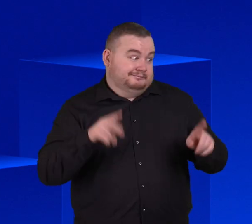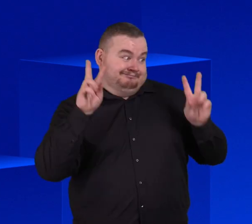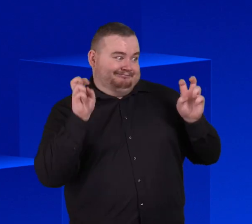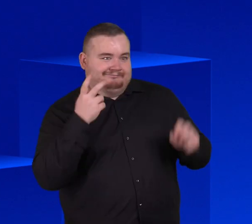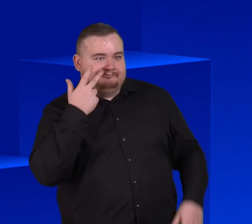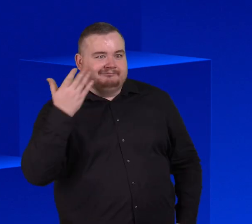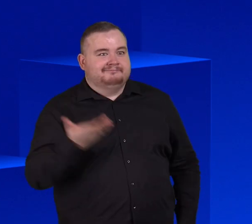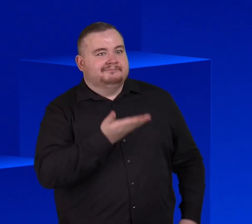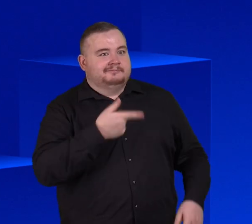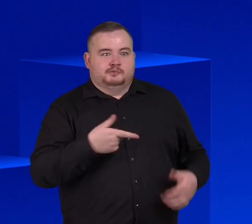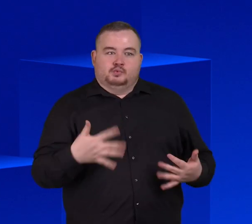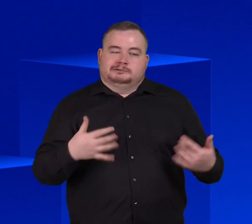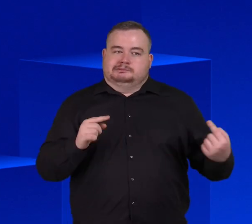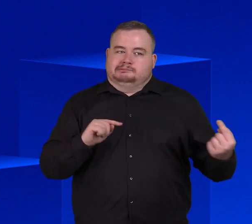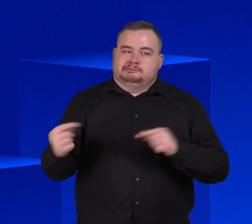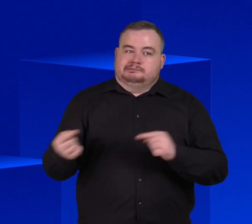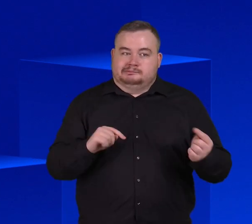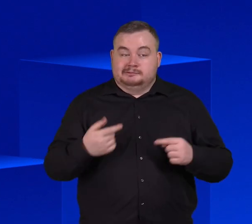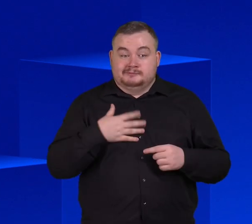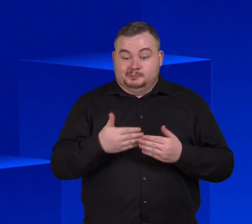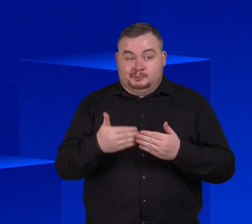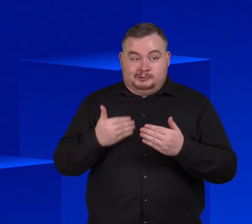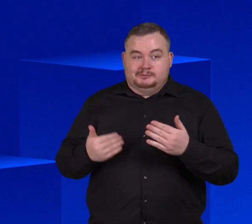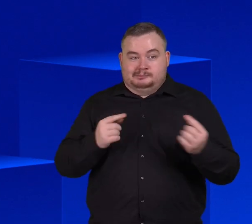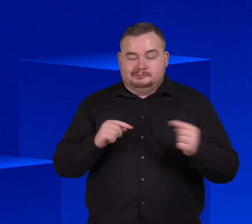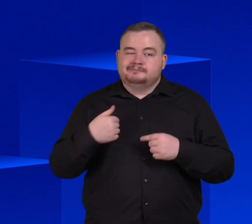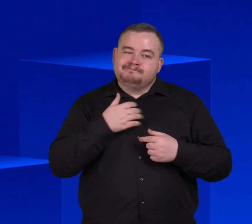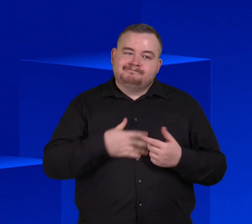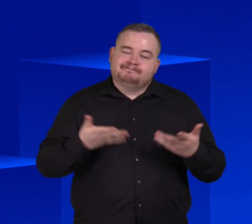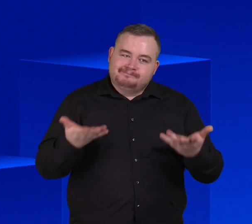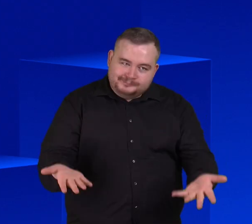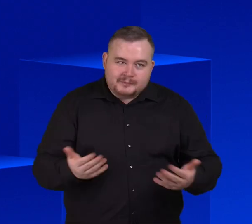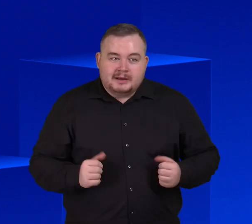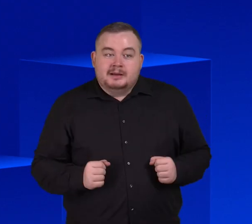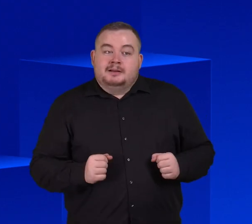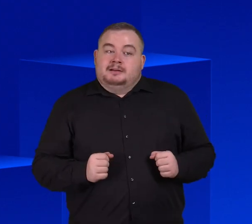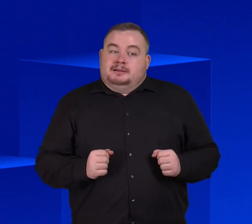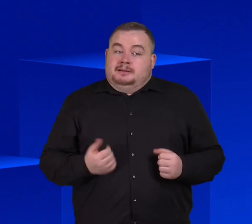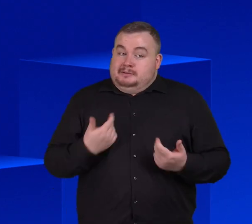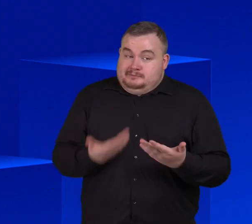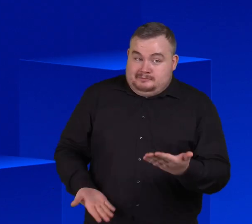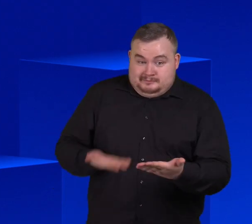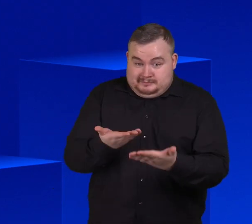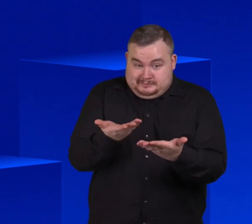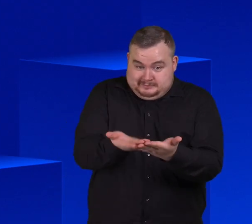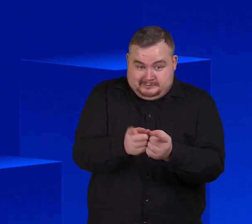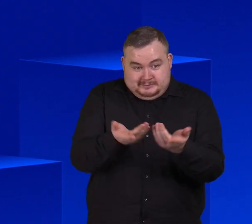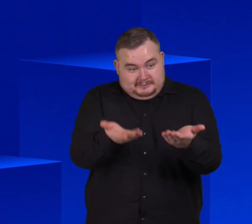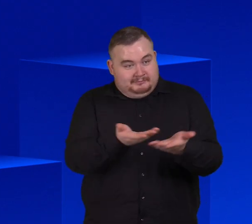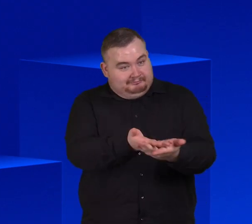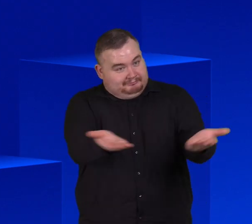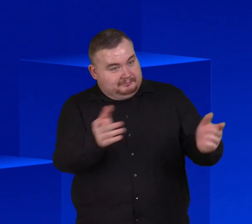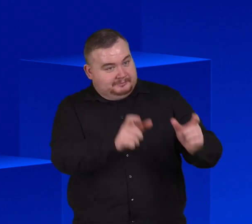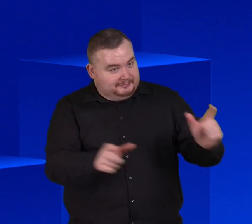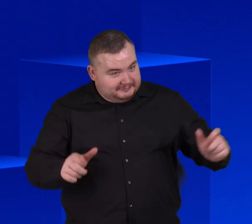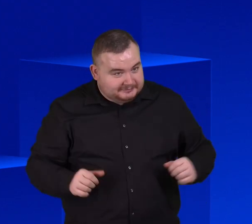want to offer you some Menti survey. So if I may ask now to switch the slide to